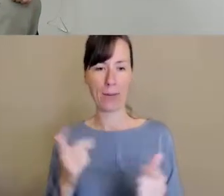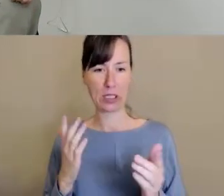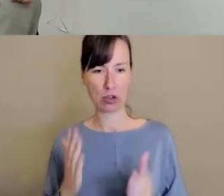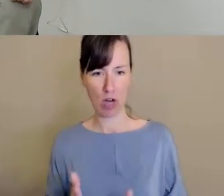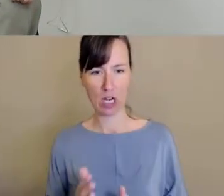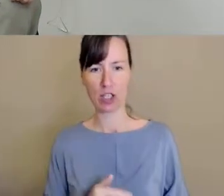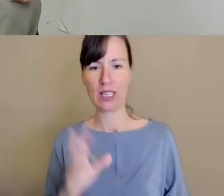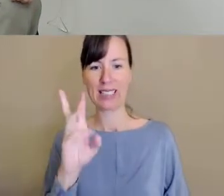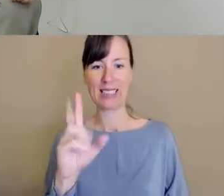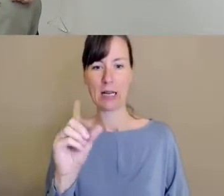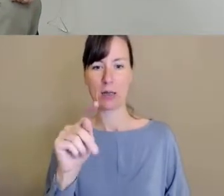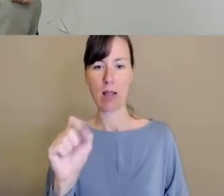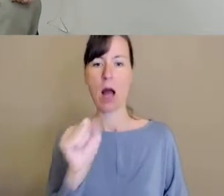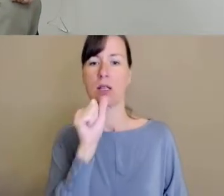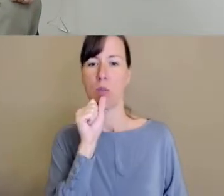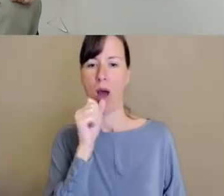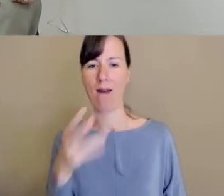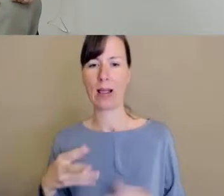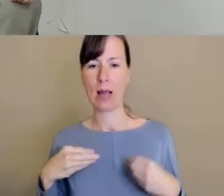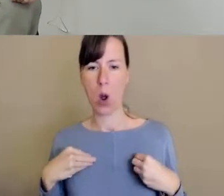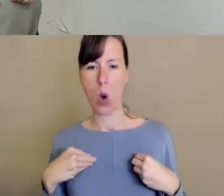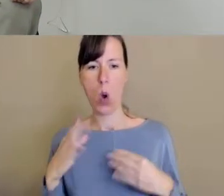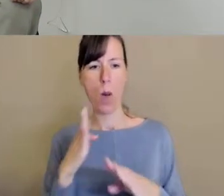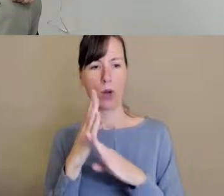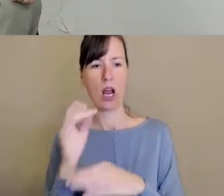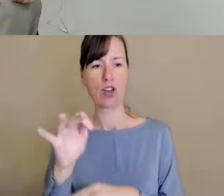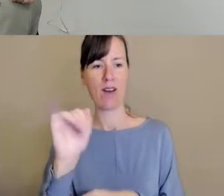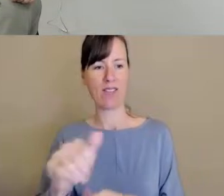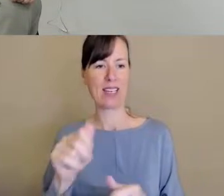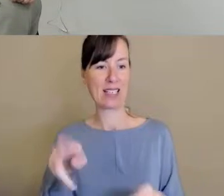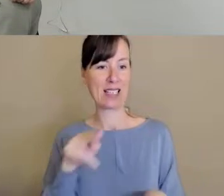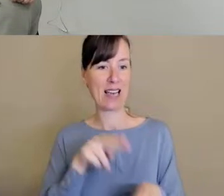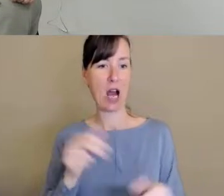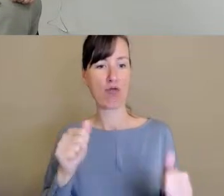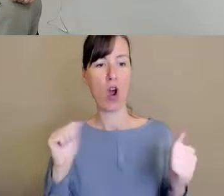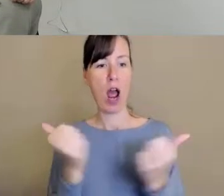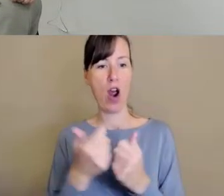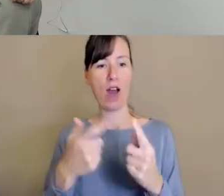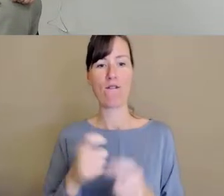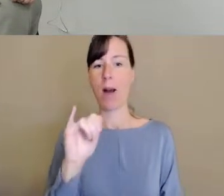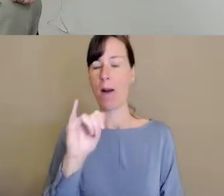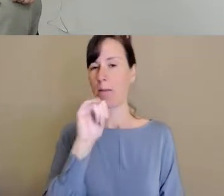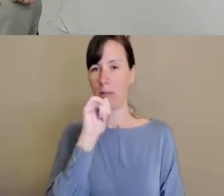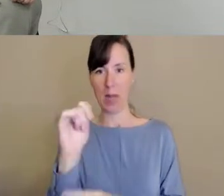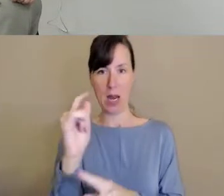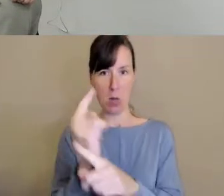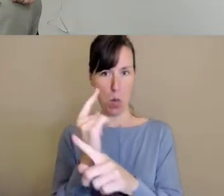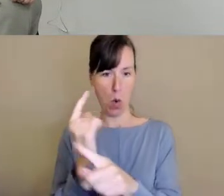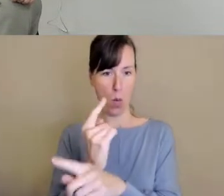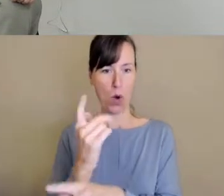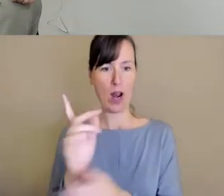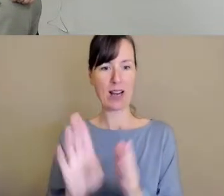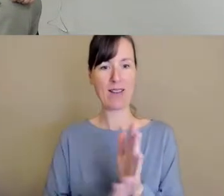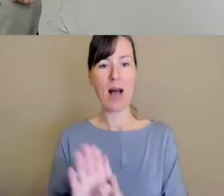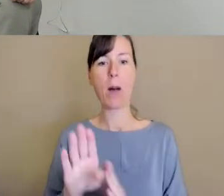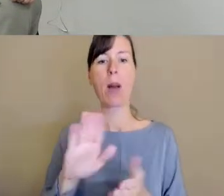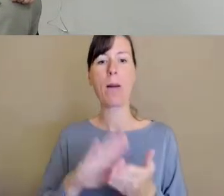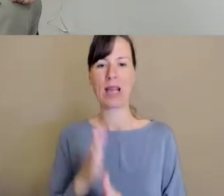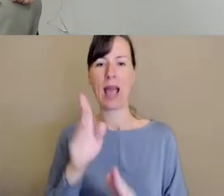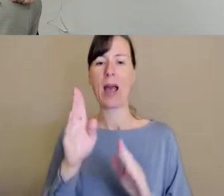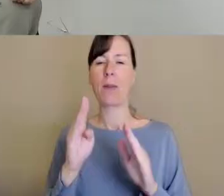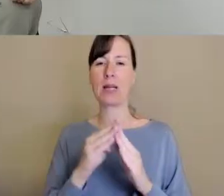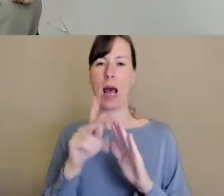our Cheverly green space. Action to acquire the properties and protect them as natural areas in